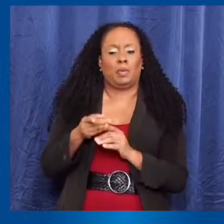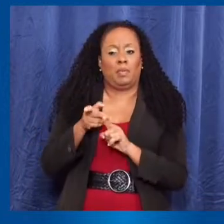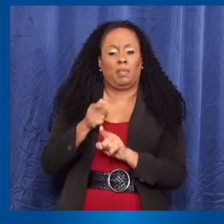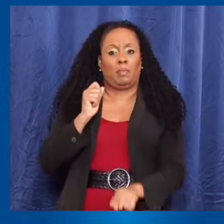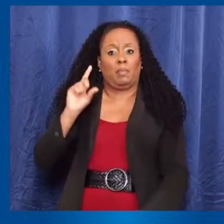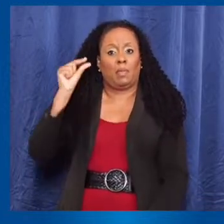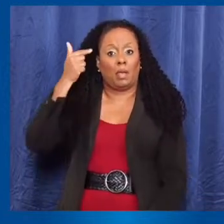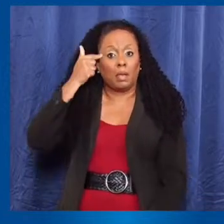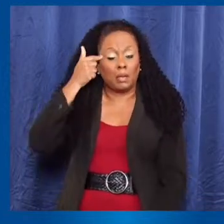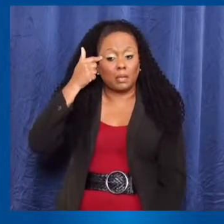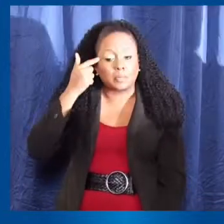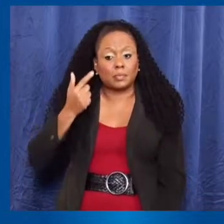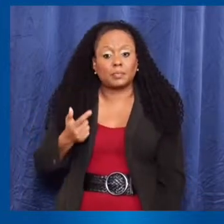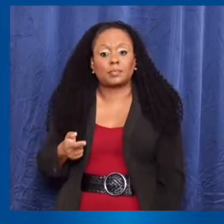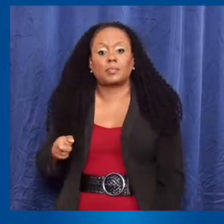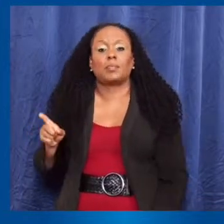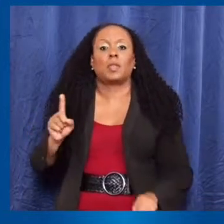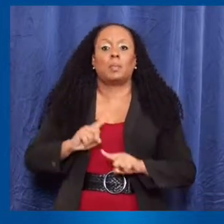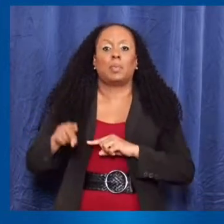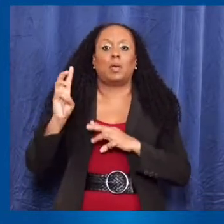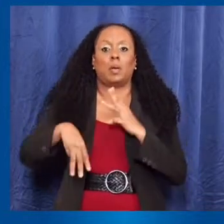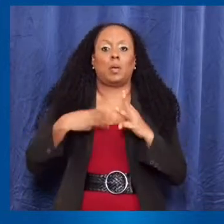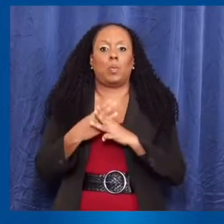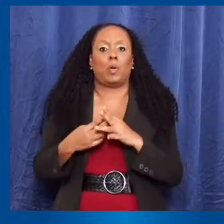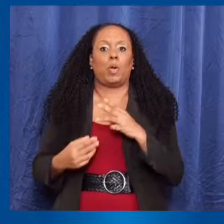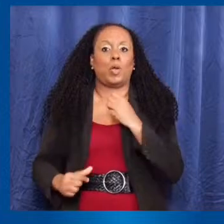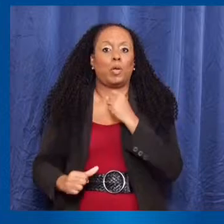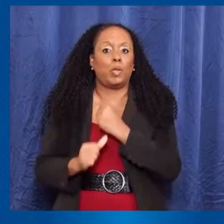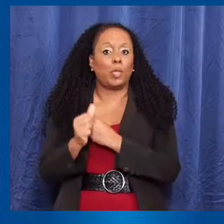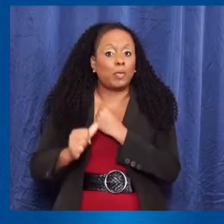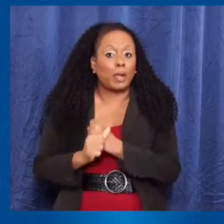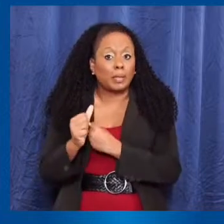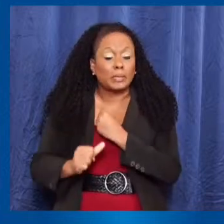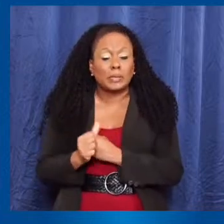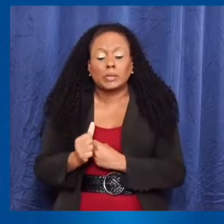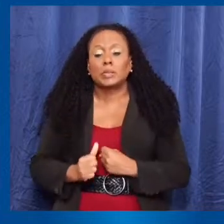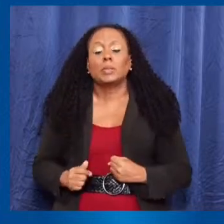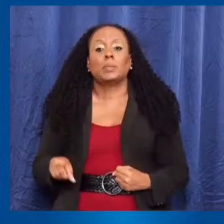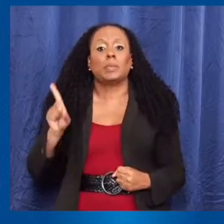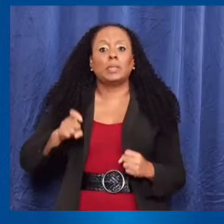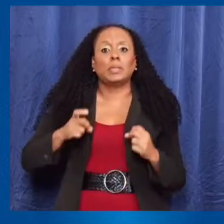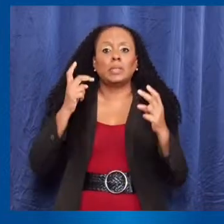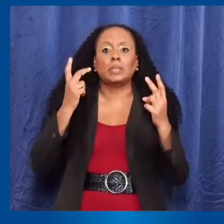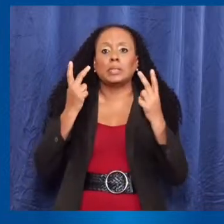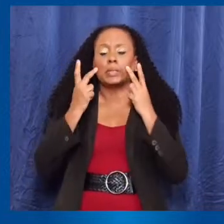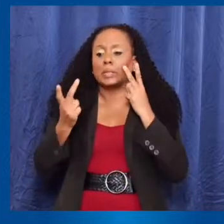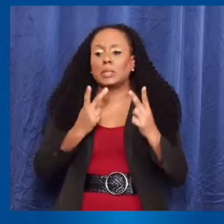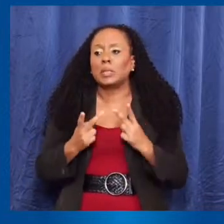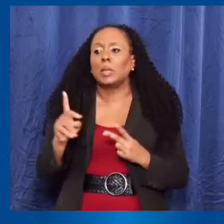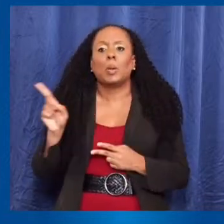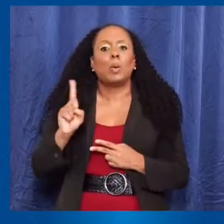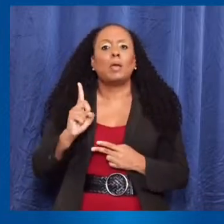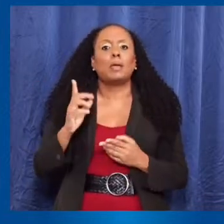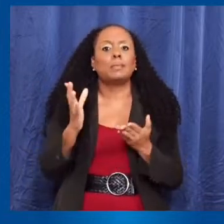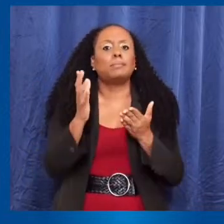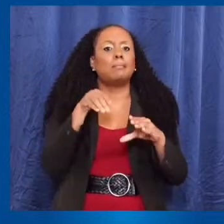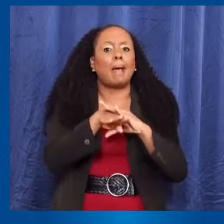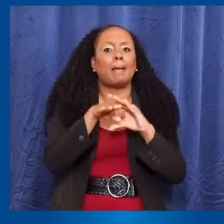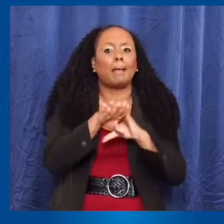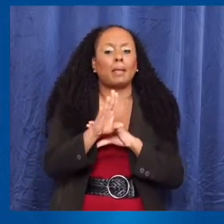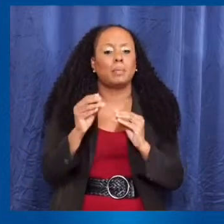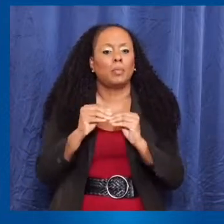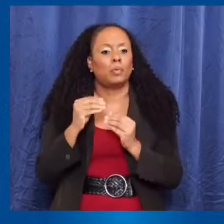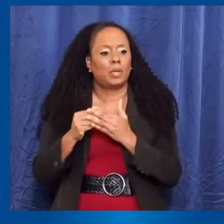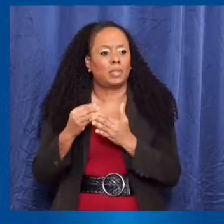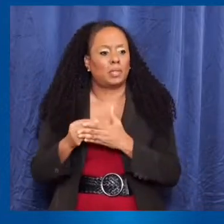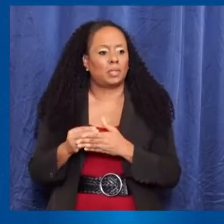we believe that where there are global threats as well, we need to see where other sources of money can come from. And you'll hear us speak more